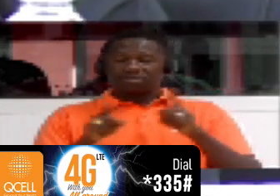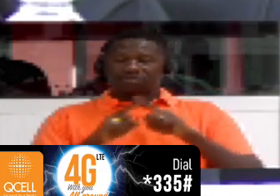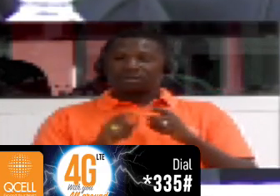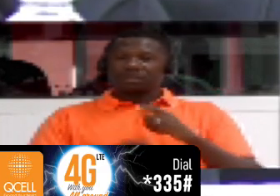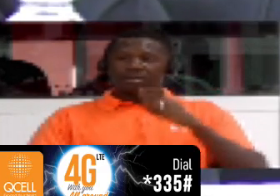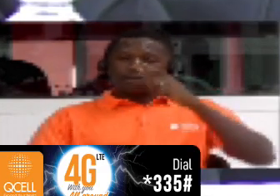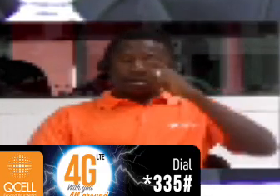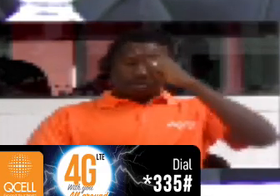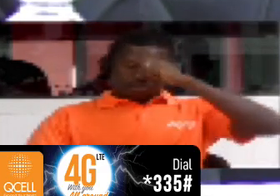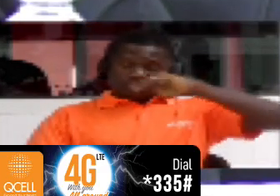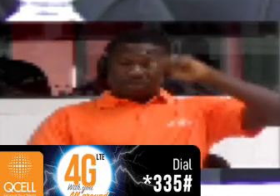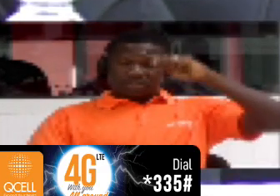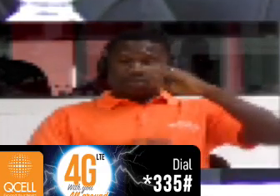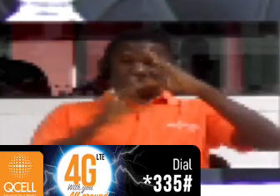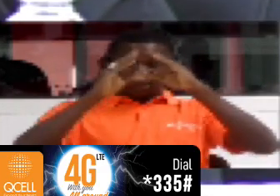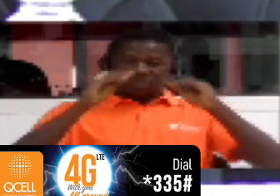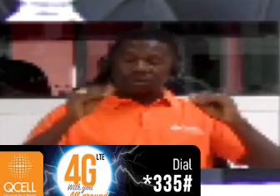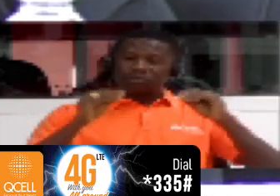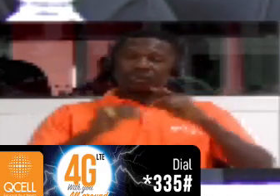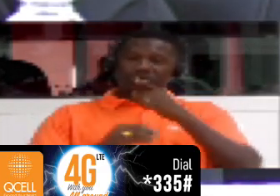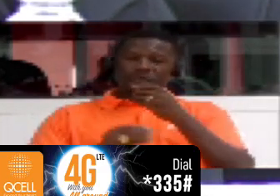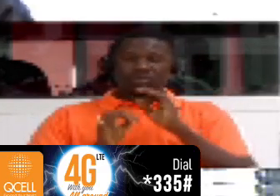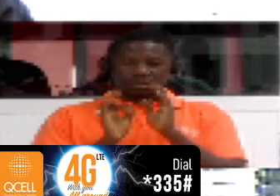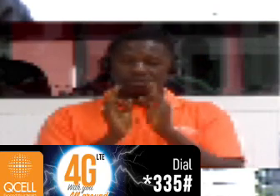posted to. The best station was Lumenuto.